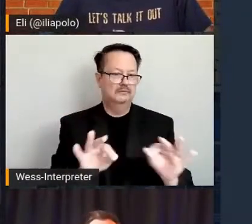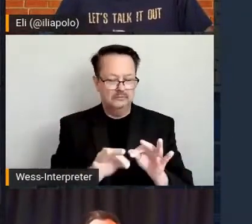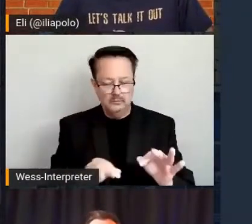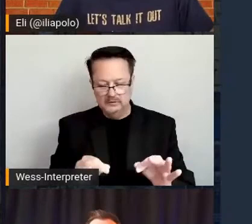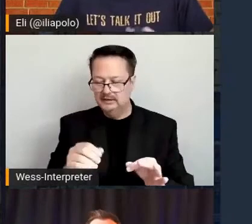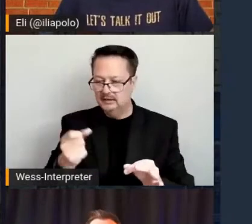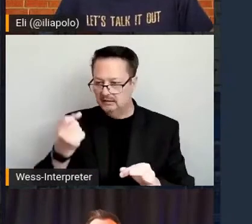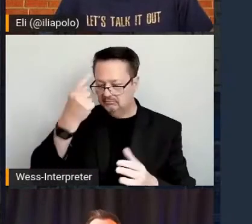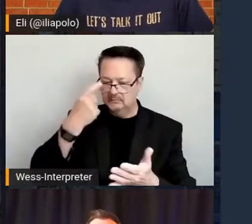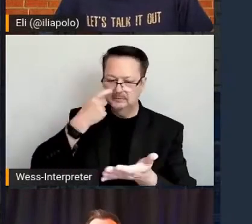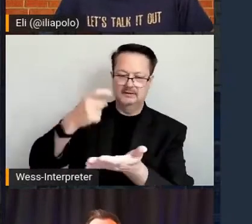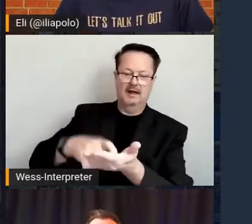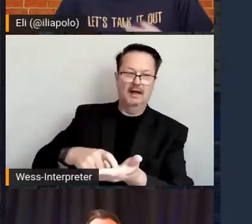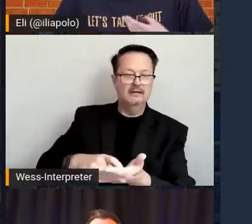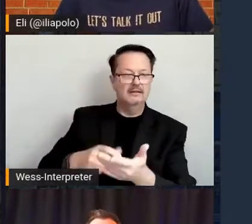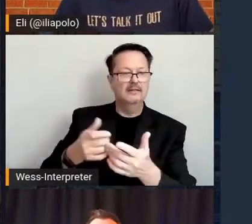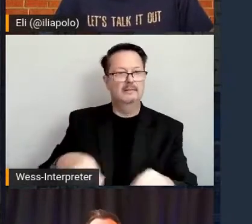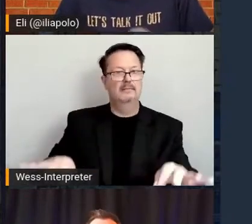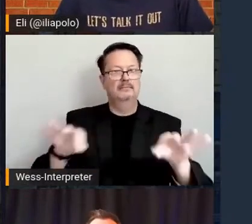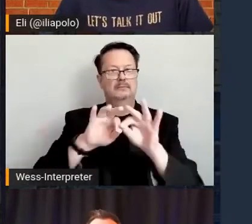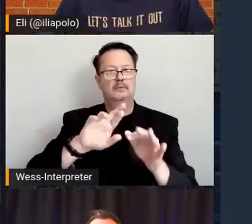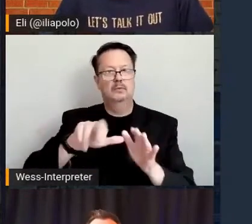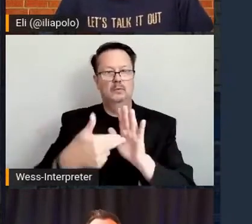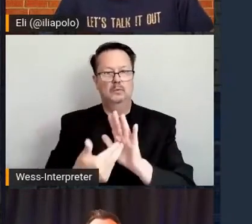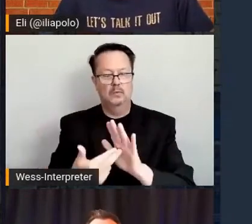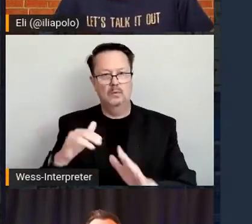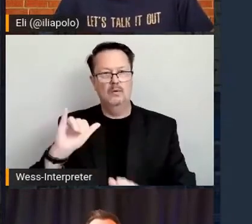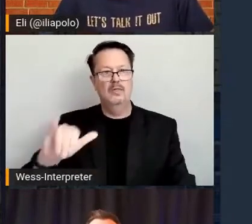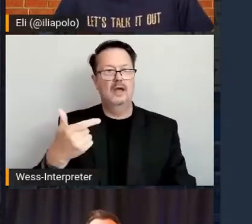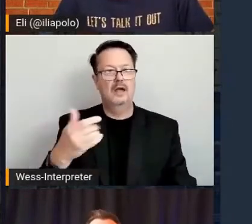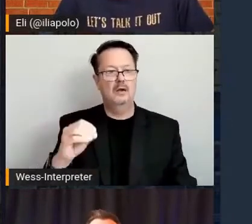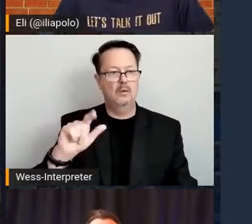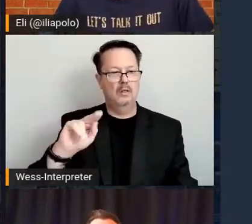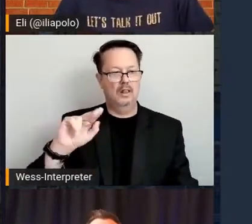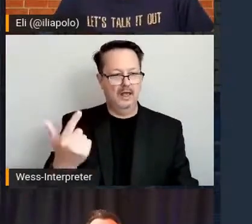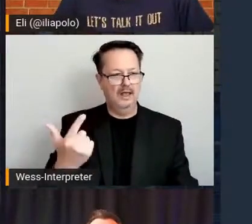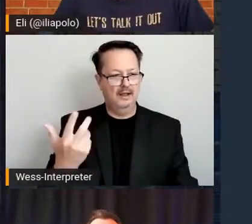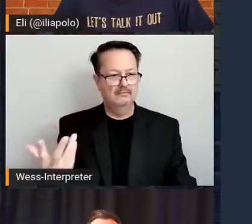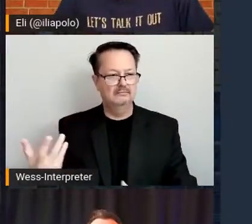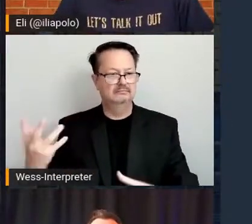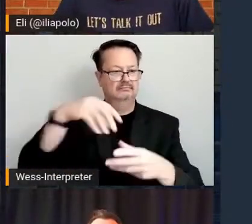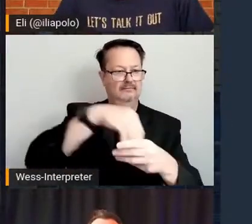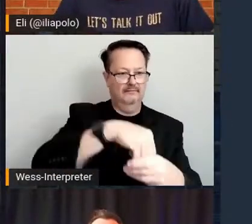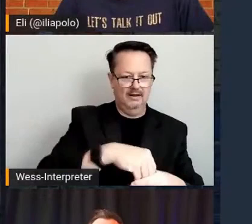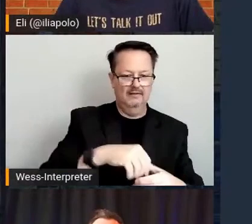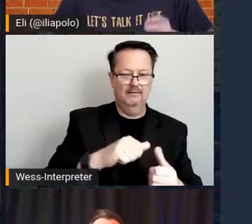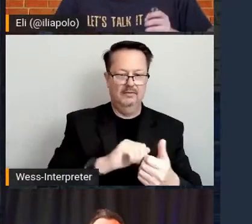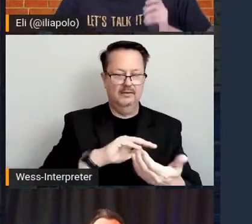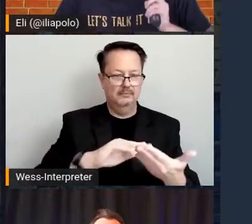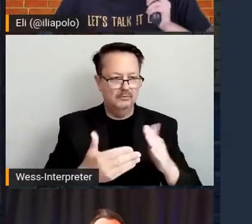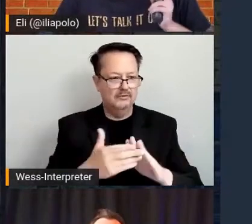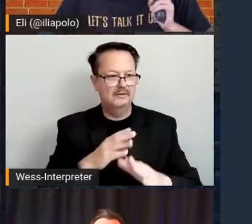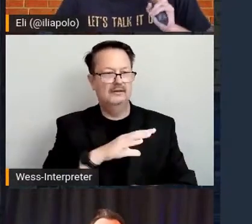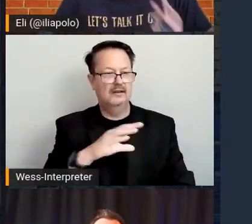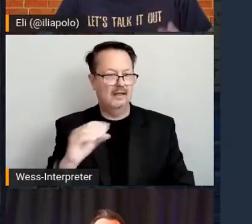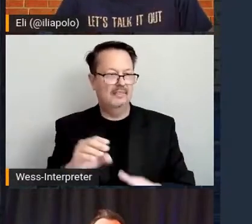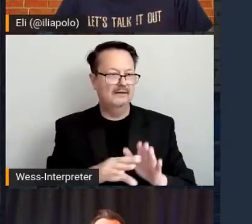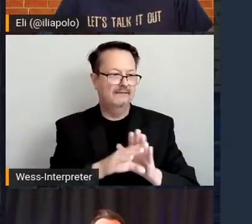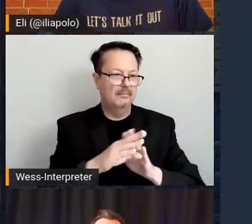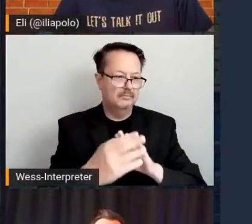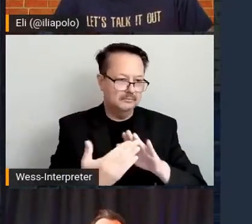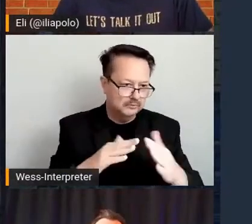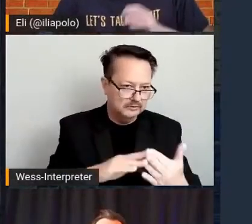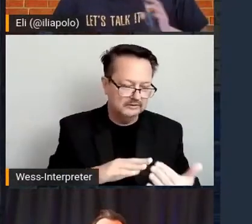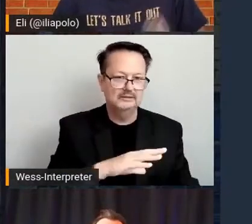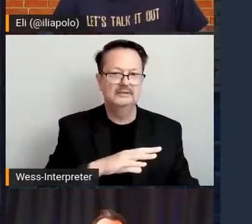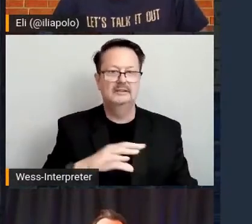role Golang plays, and especially in the Kubernetes and the container community. So Go developers can now use this awesome